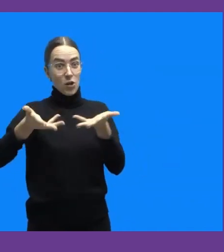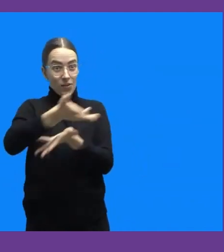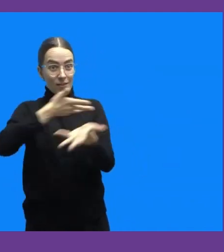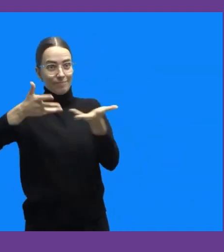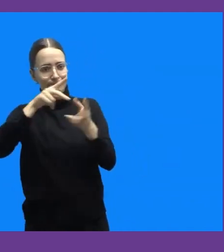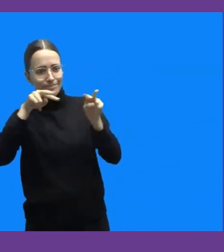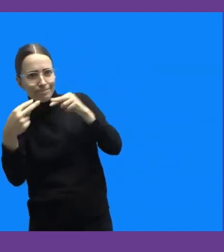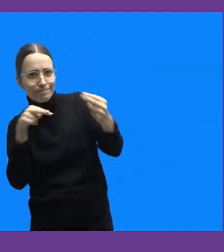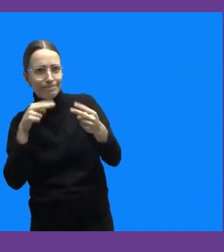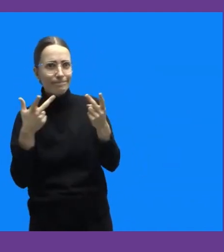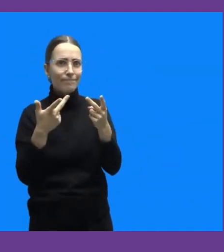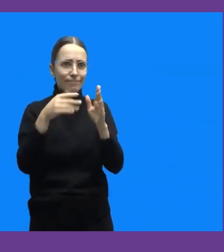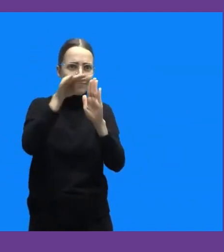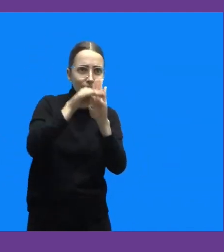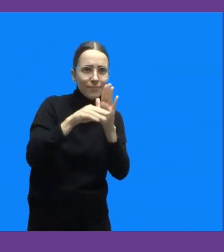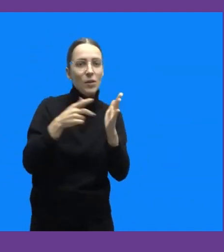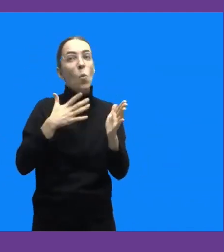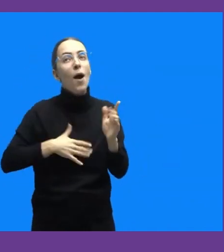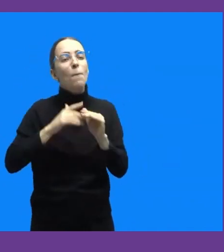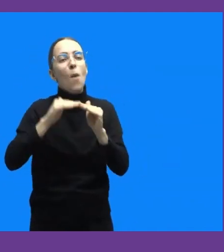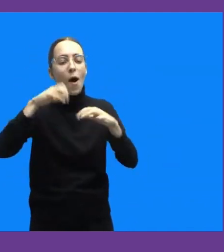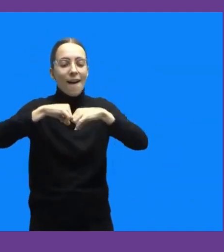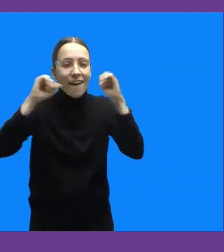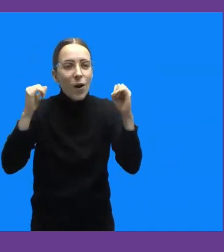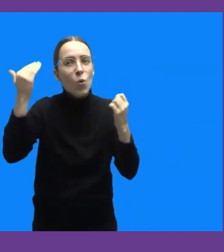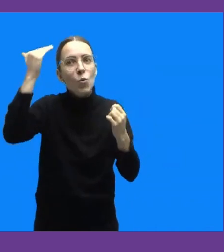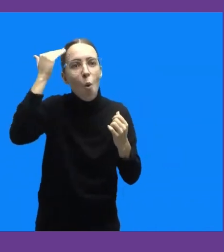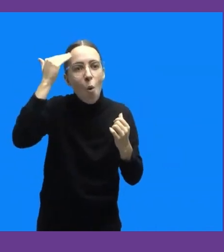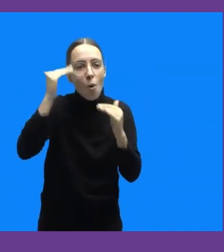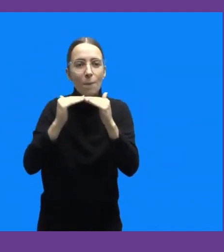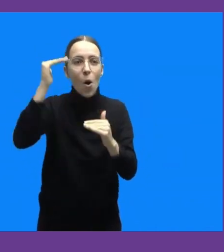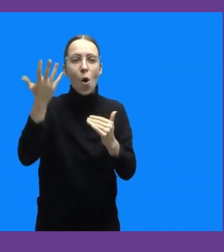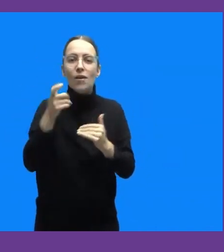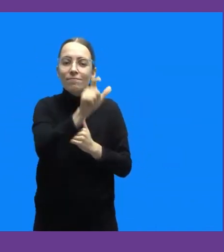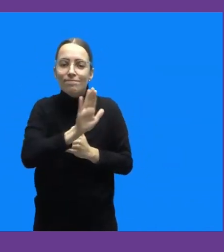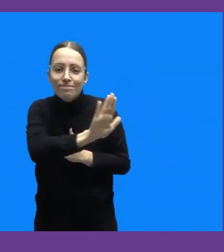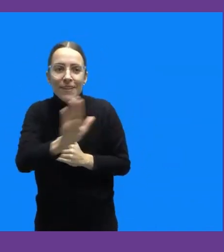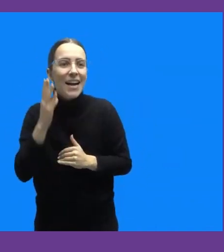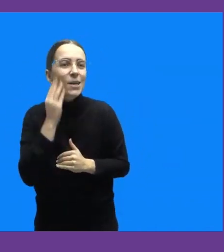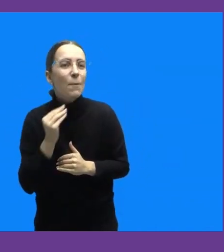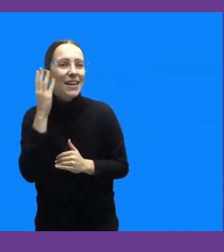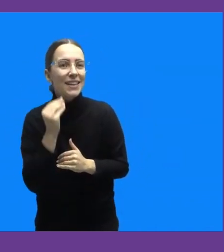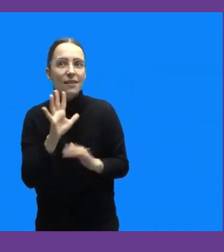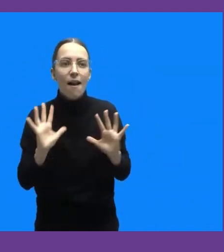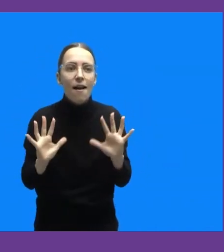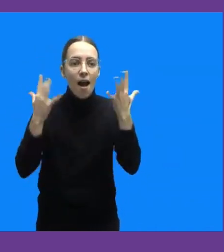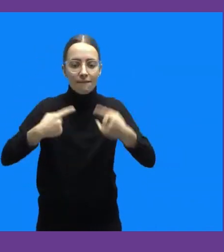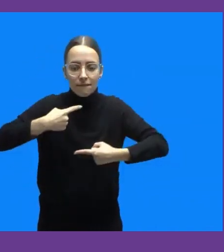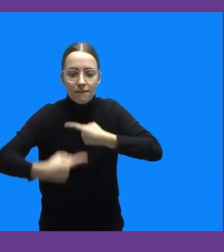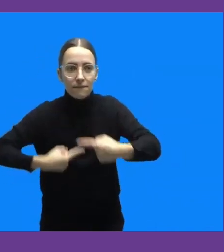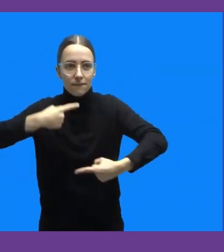have, what experiences we have, how do people learn, how do people are learning with the actual conditions that